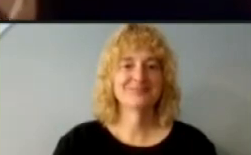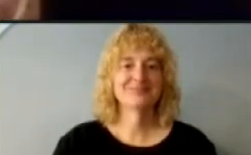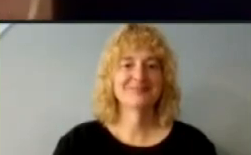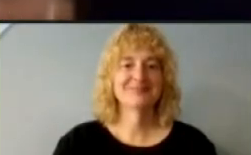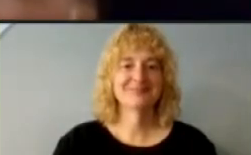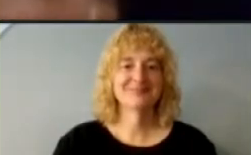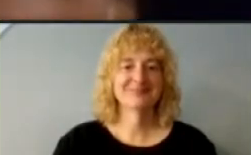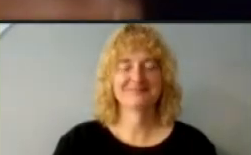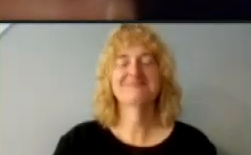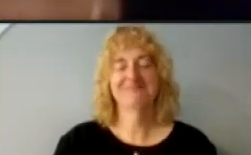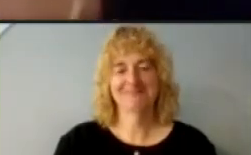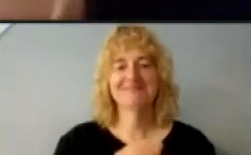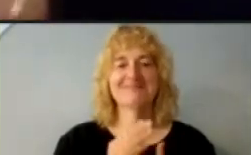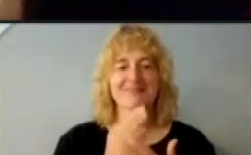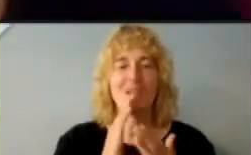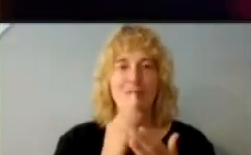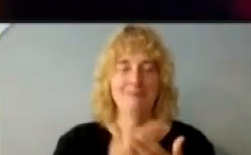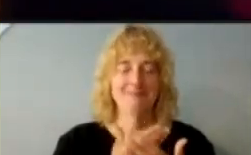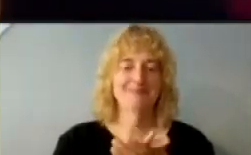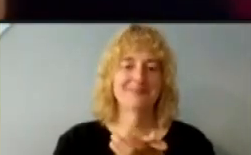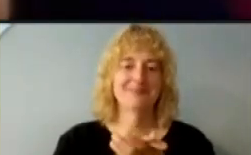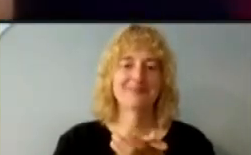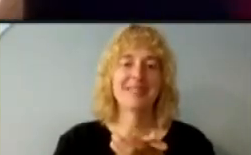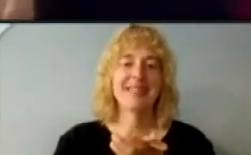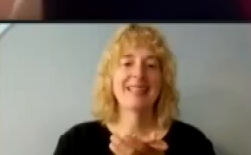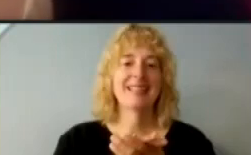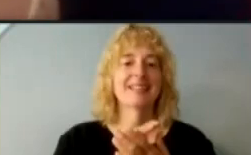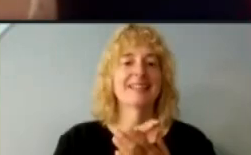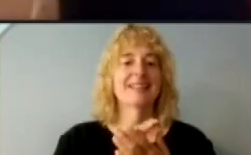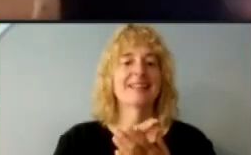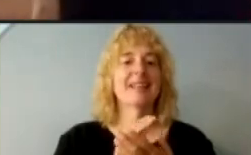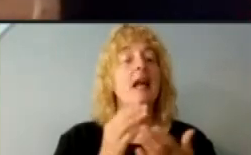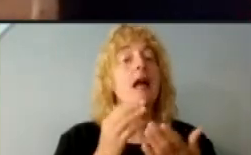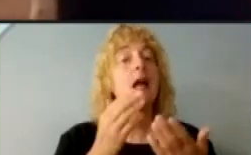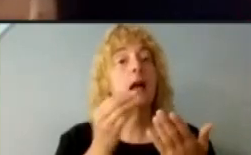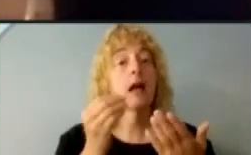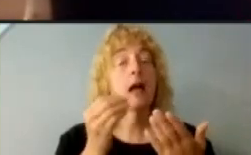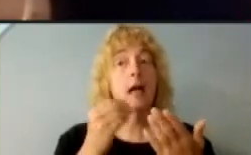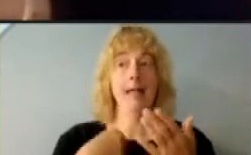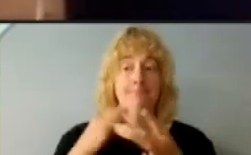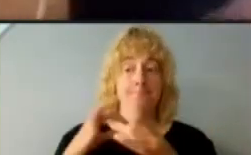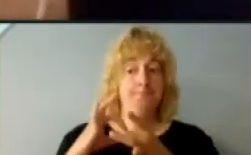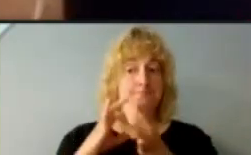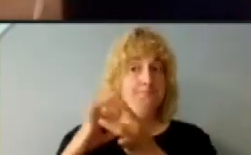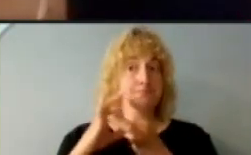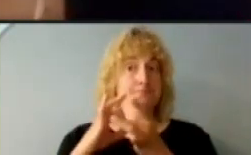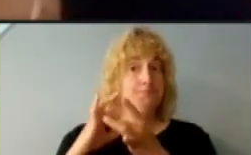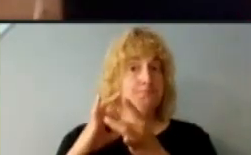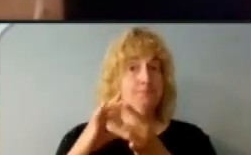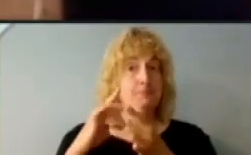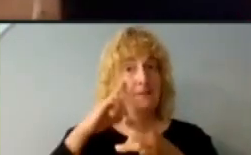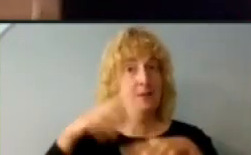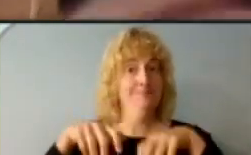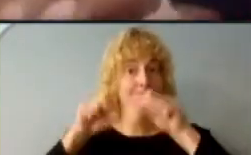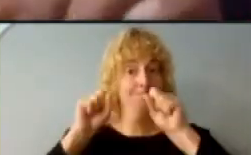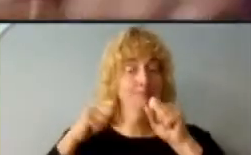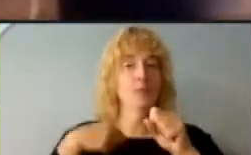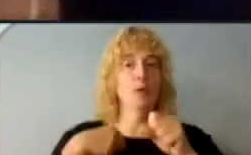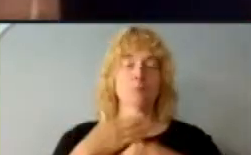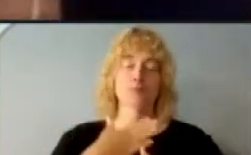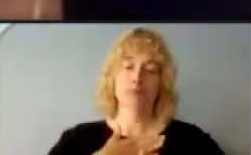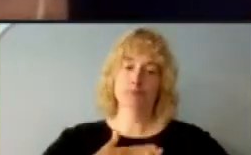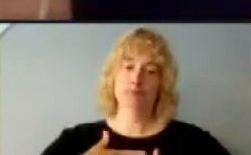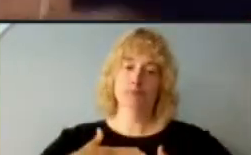Julie, thank you. And so as co-moderator, I have the joy of working with not only the COVID Coalition that's part of